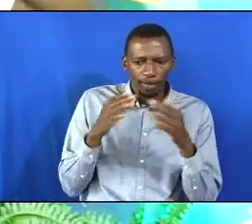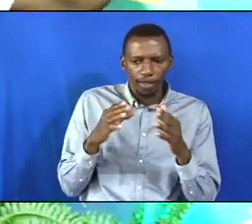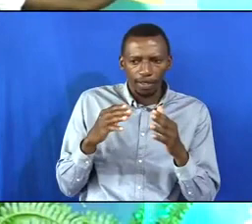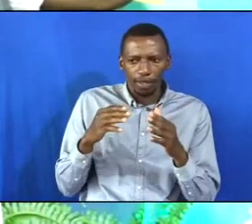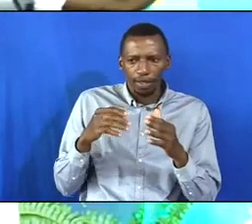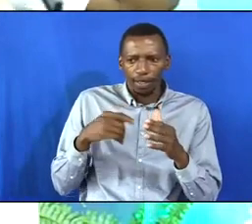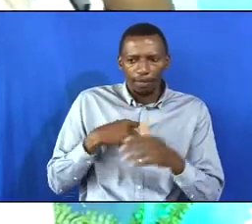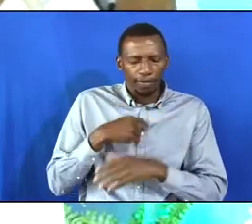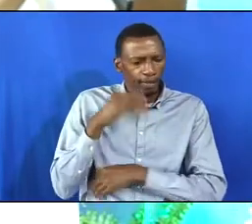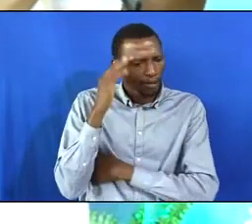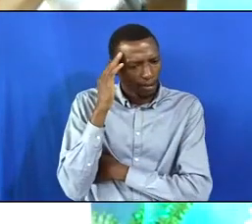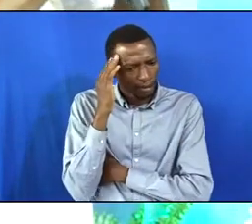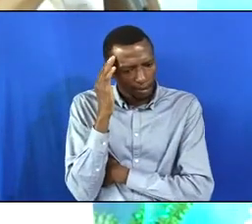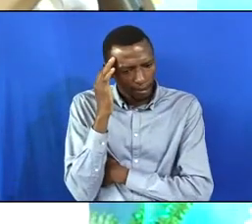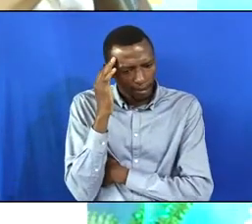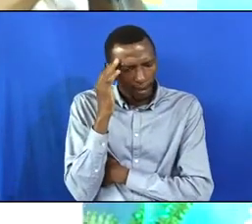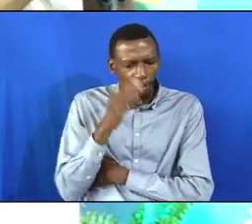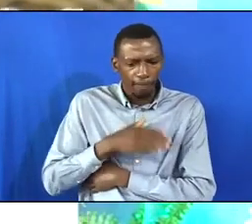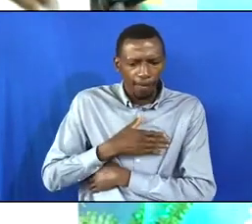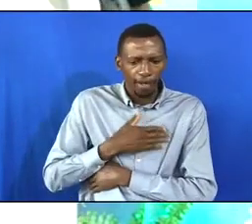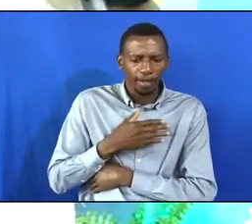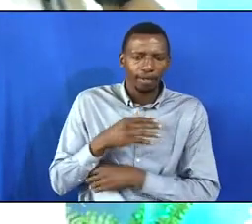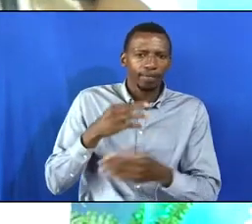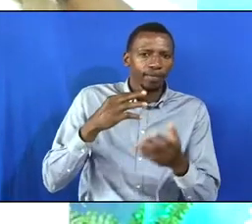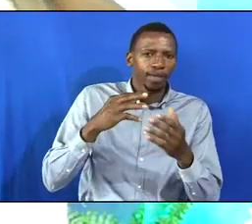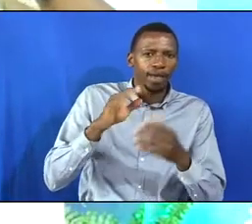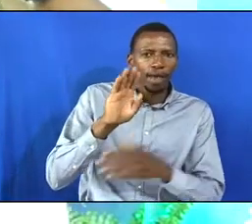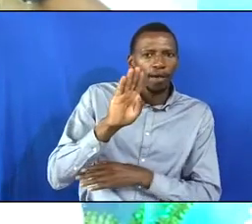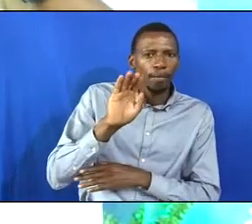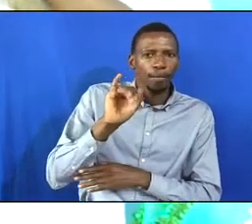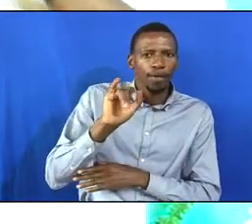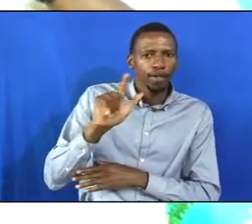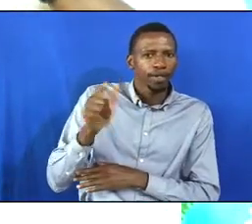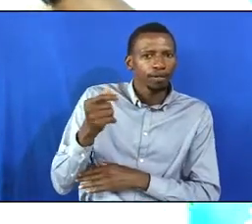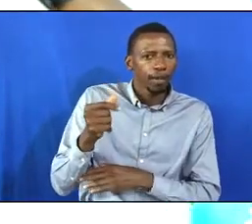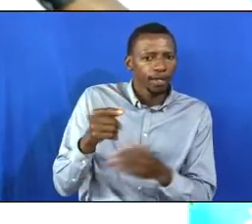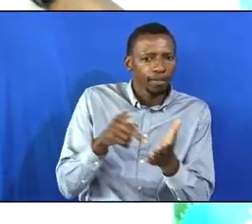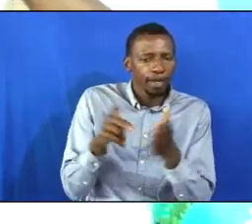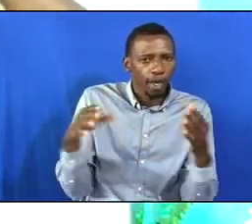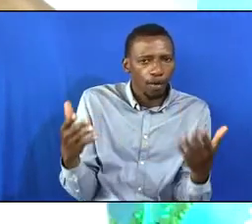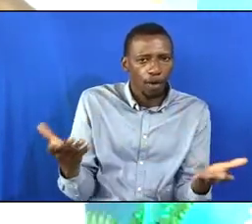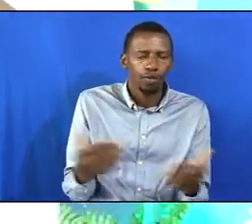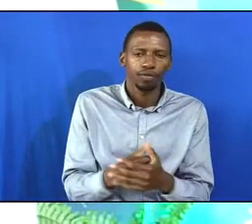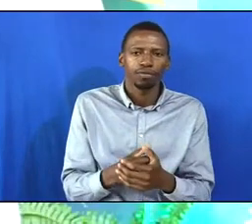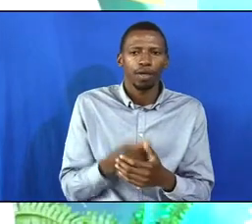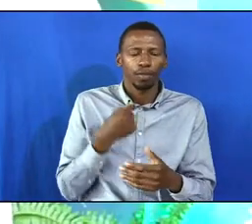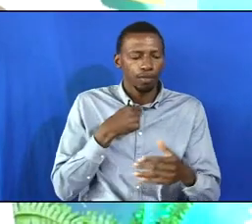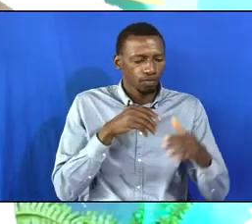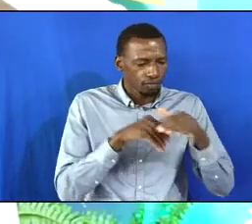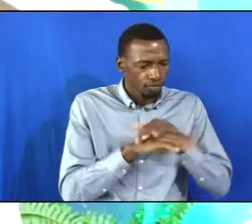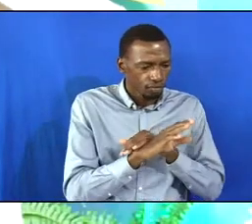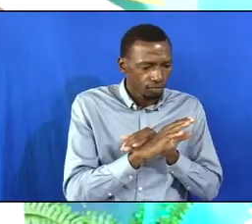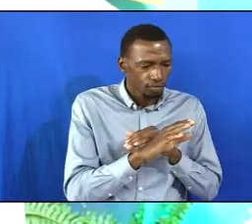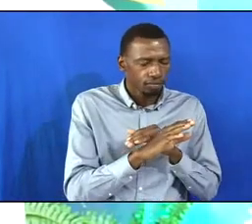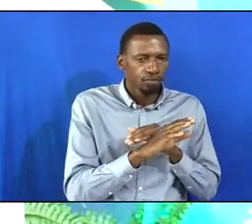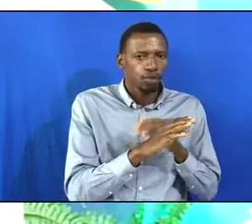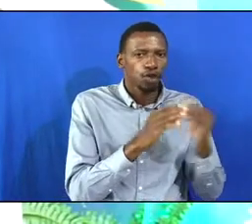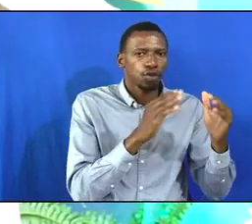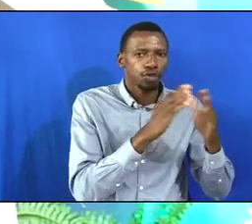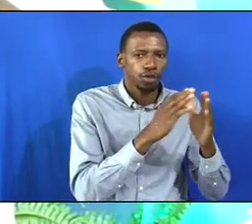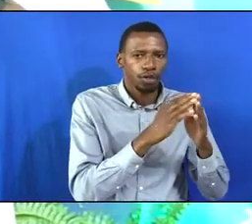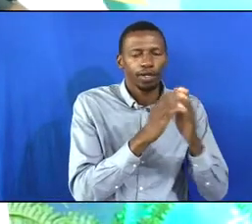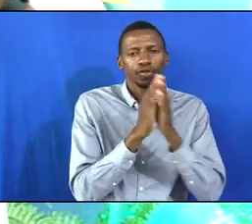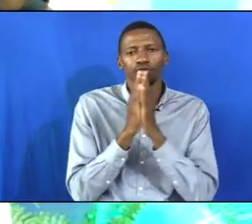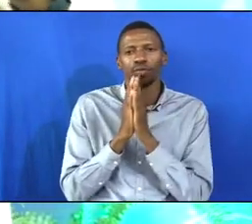How do I pay my bills? And I went to the bathroom to pray. And